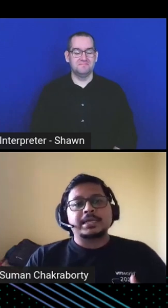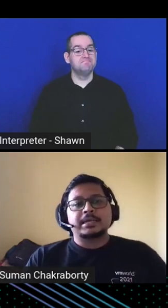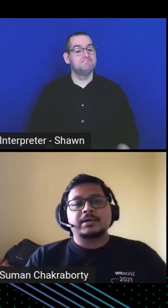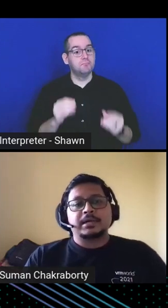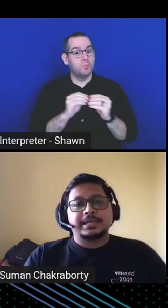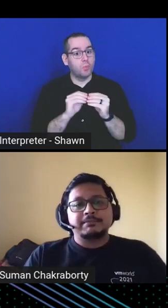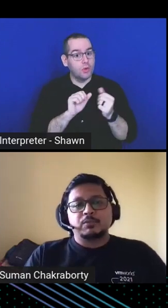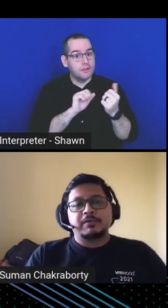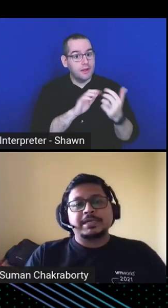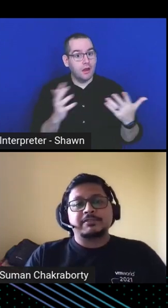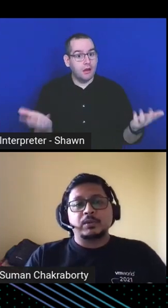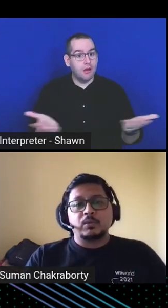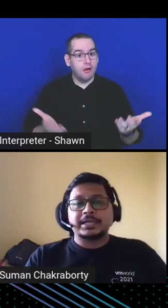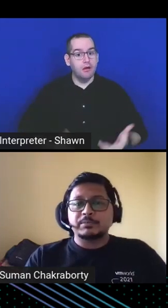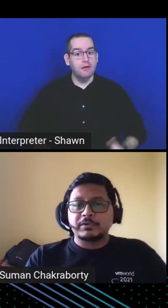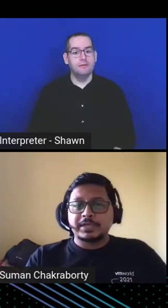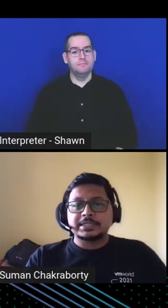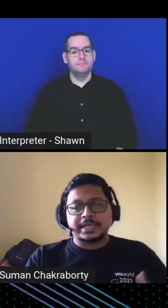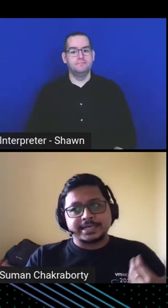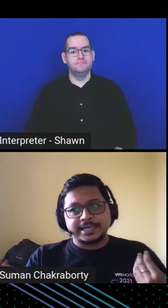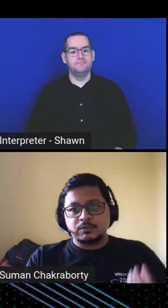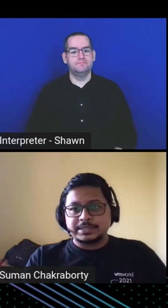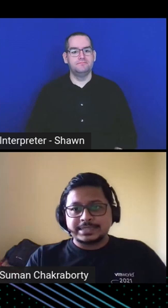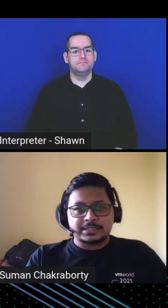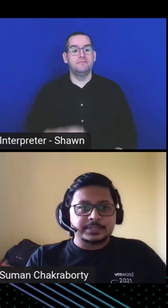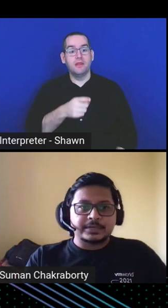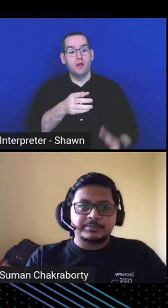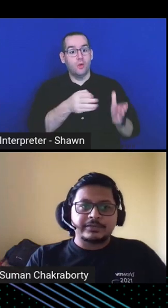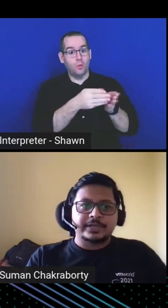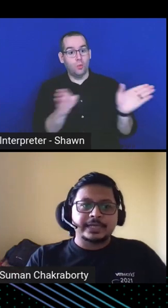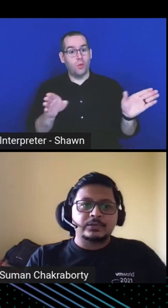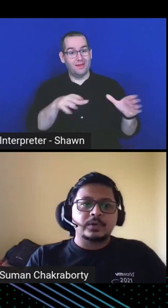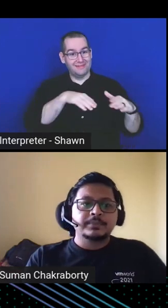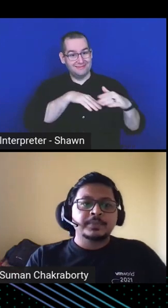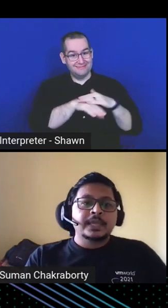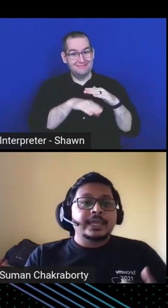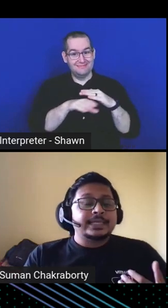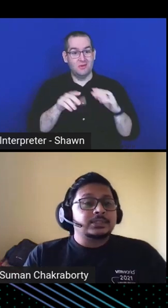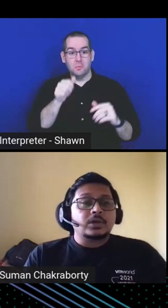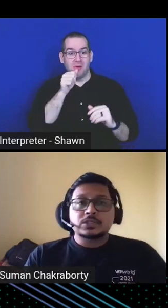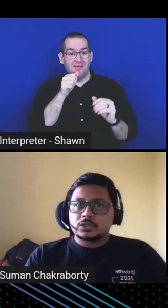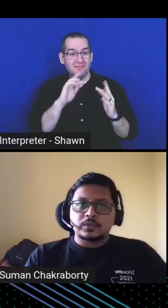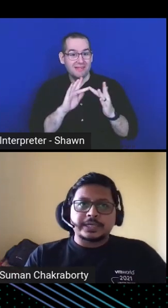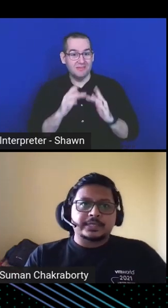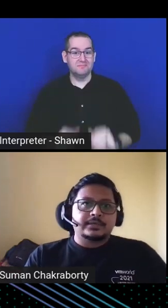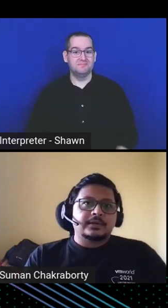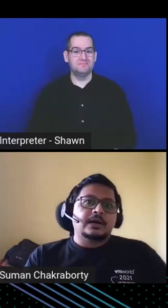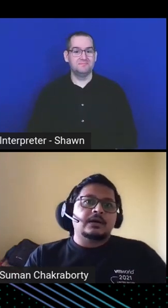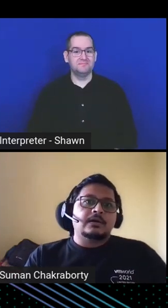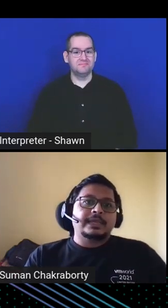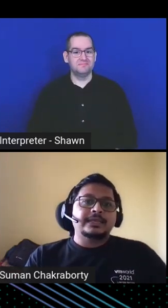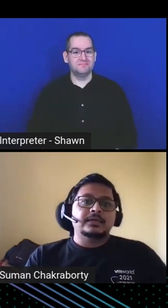that it provides a very wider privilege connecting to the systems in a private network. It is not suited